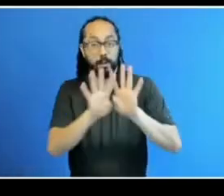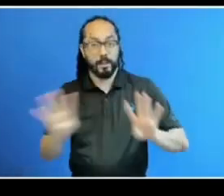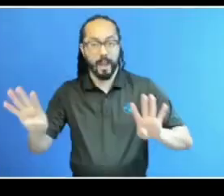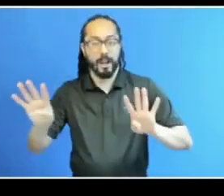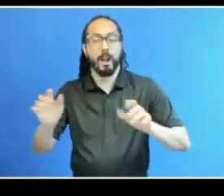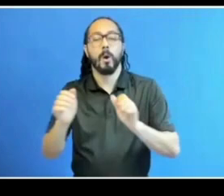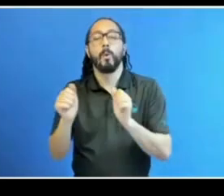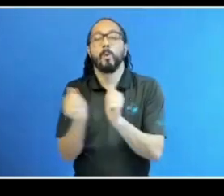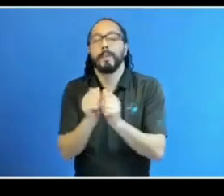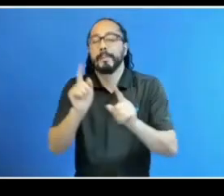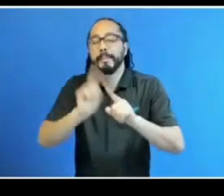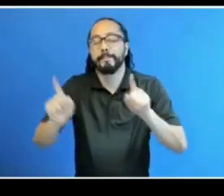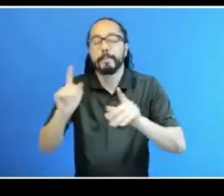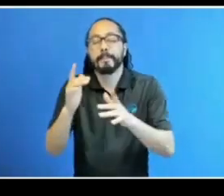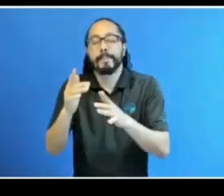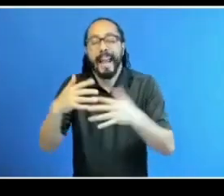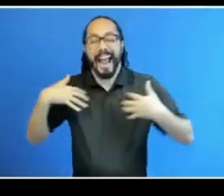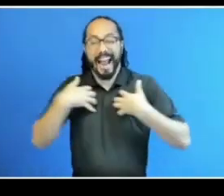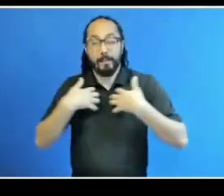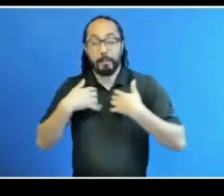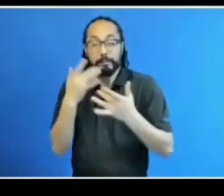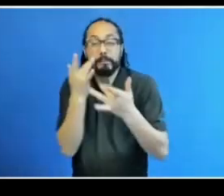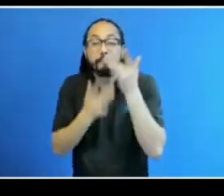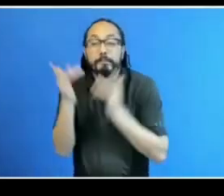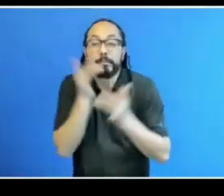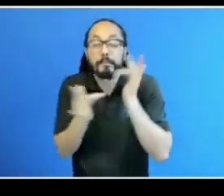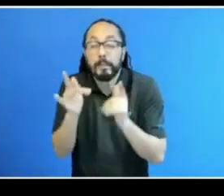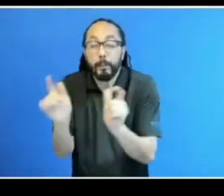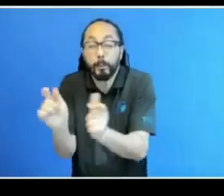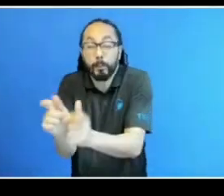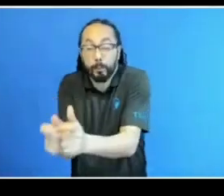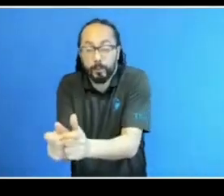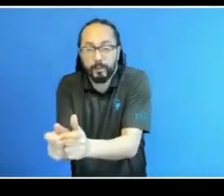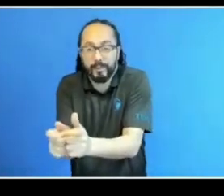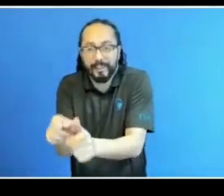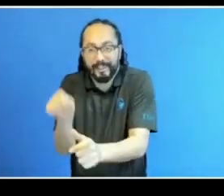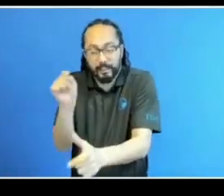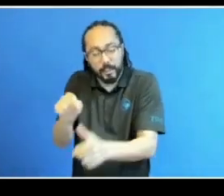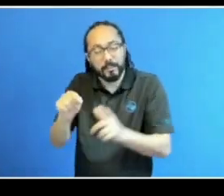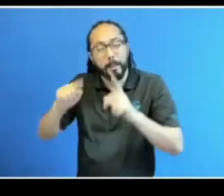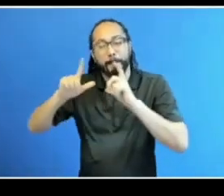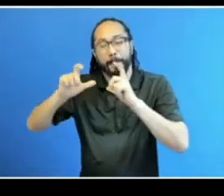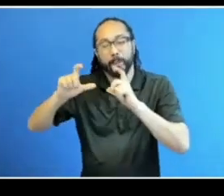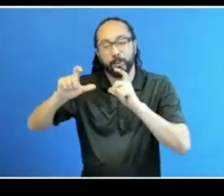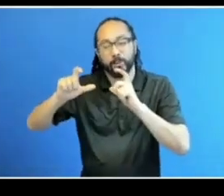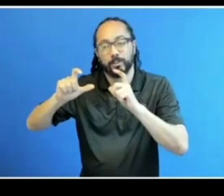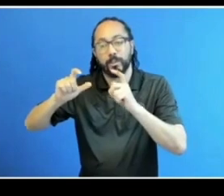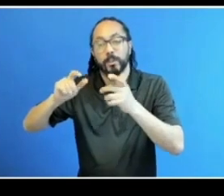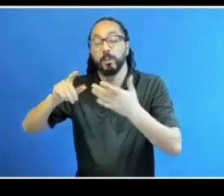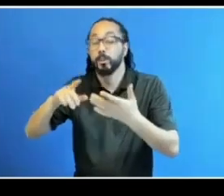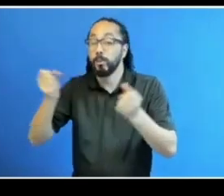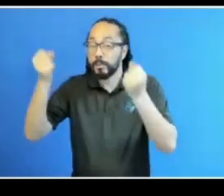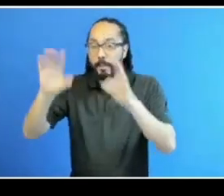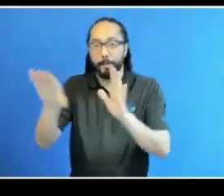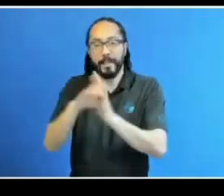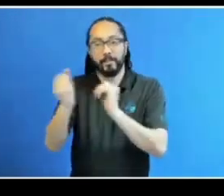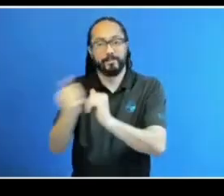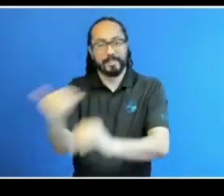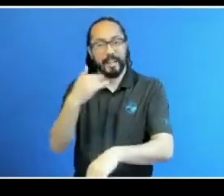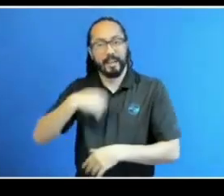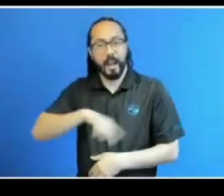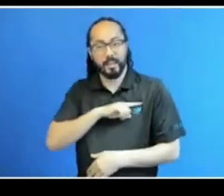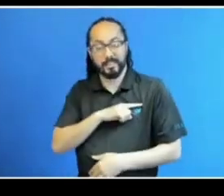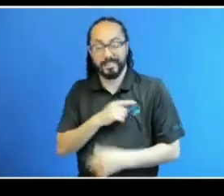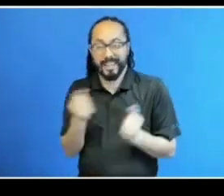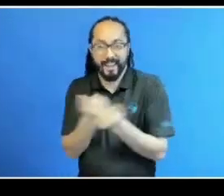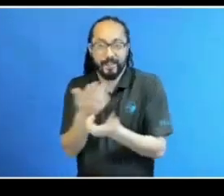a number of National Geographics donated to us because everything's digital. And growing up, you